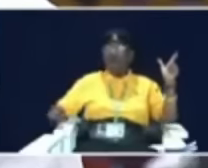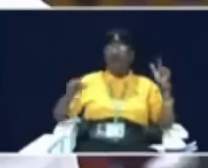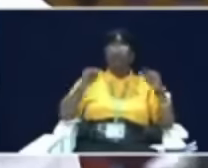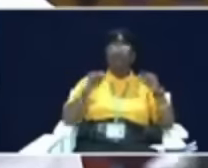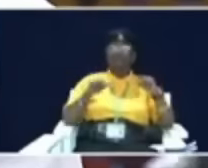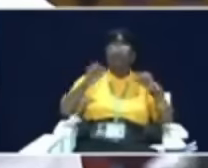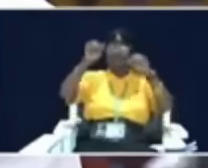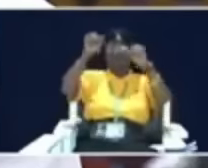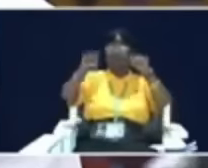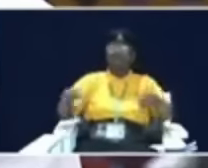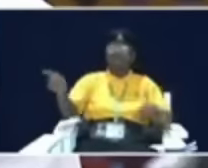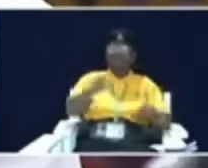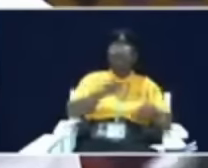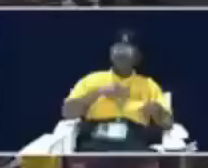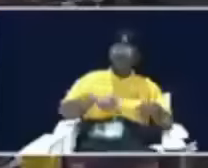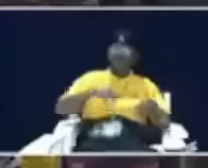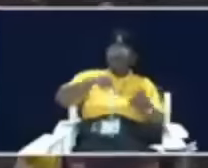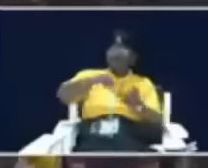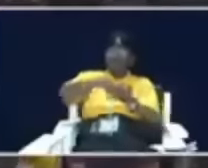Can you please stand on your feet?